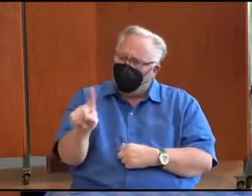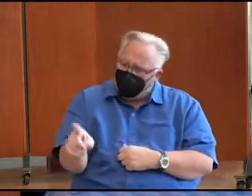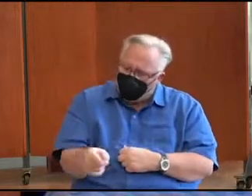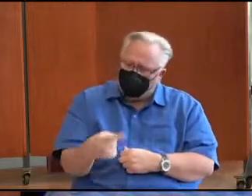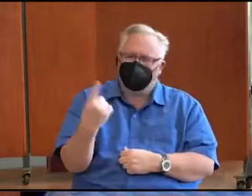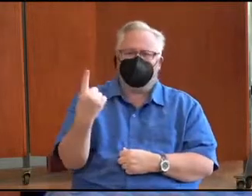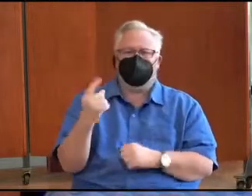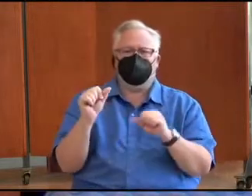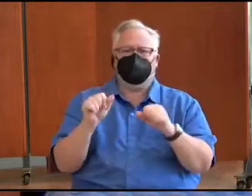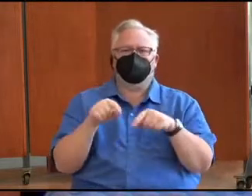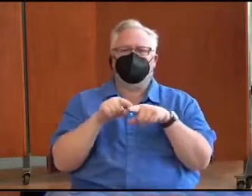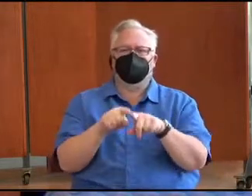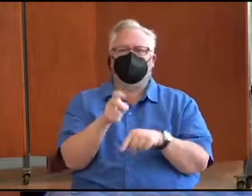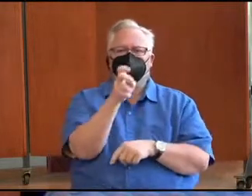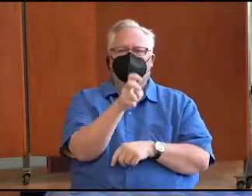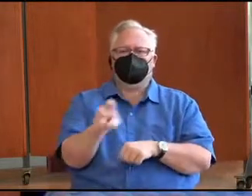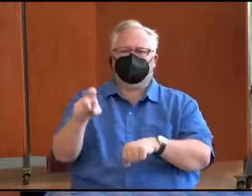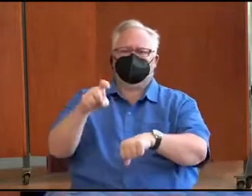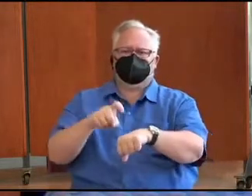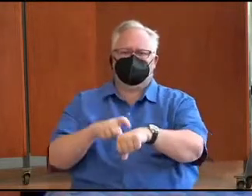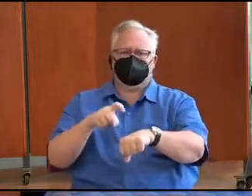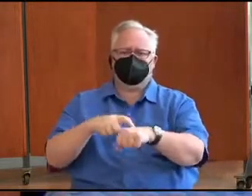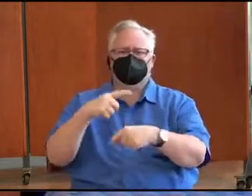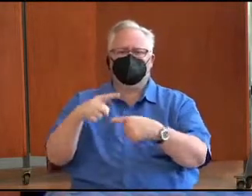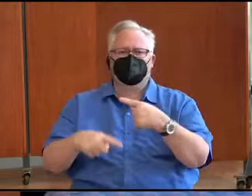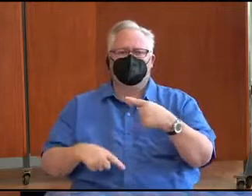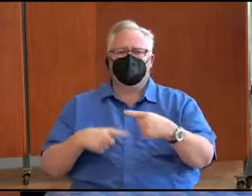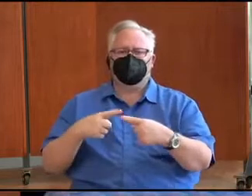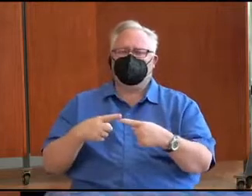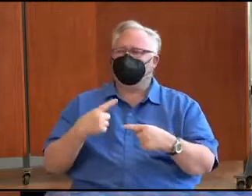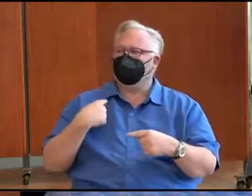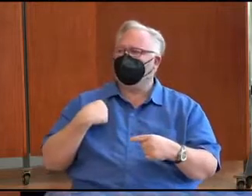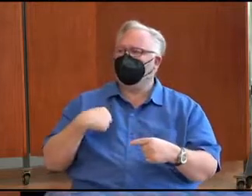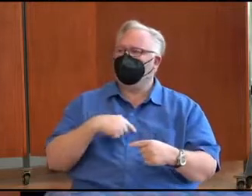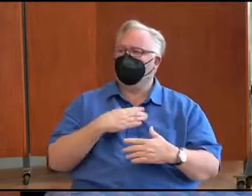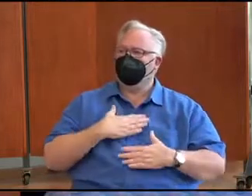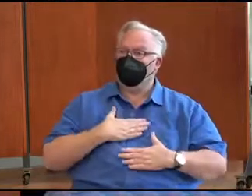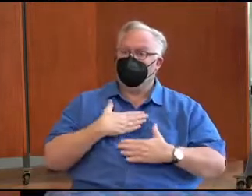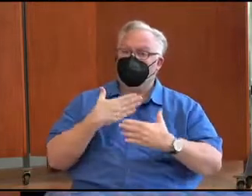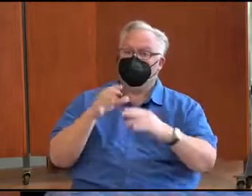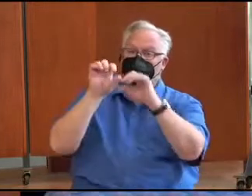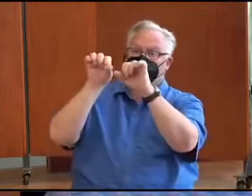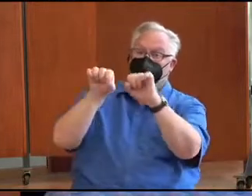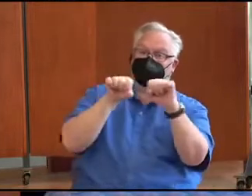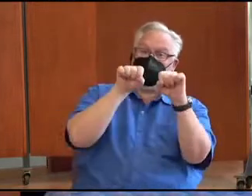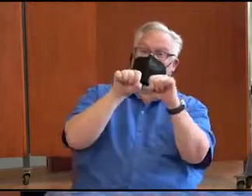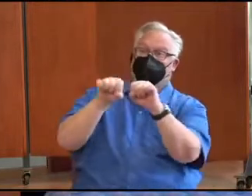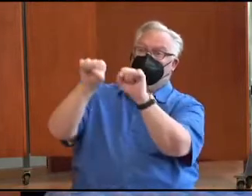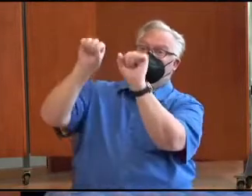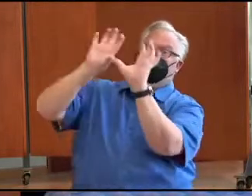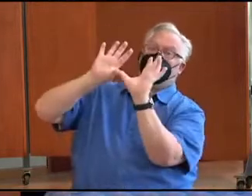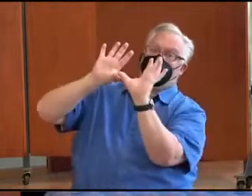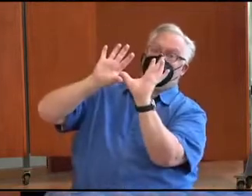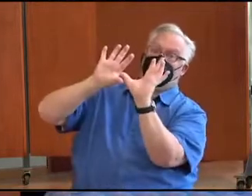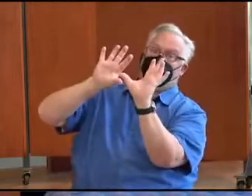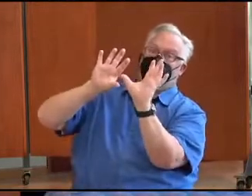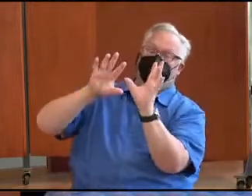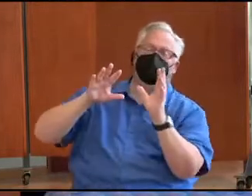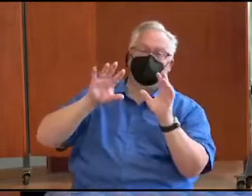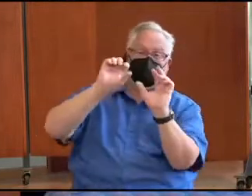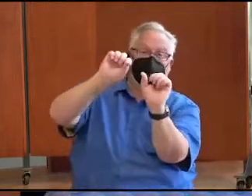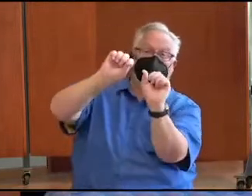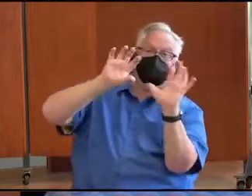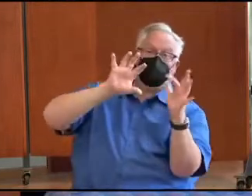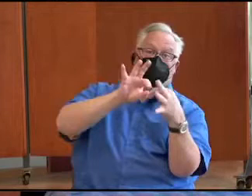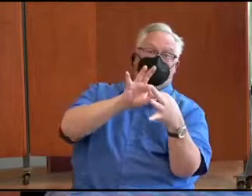in transition times and when we are willing to let go. That's what makes change possible.